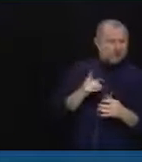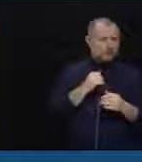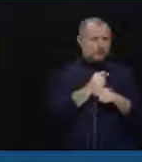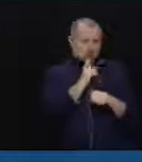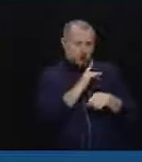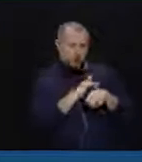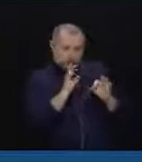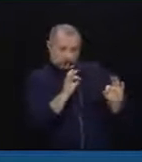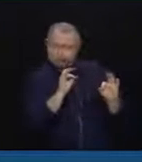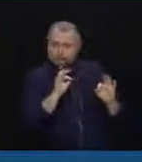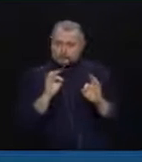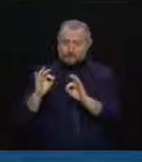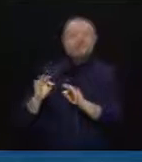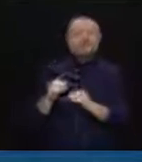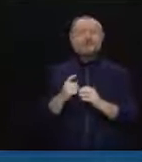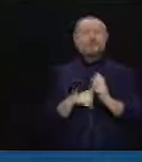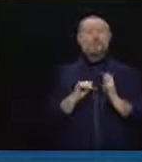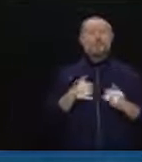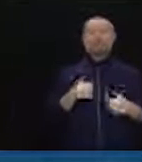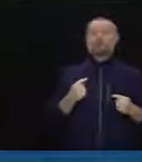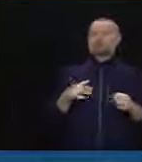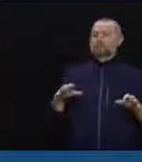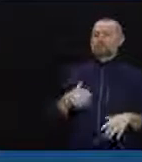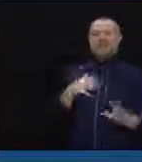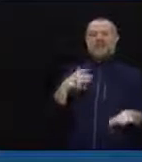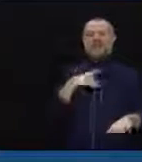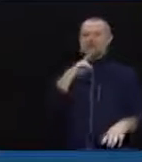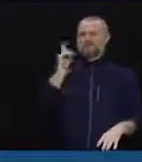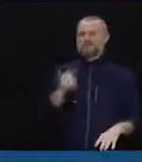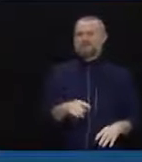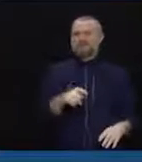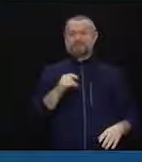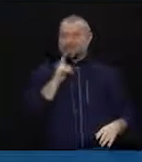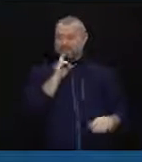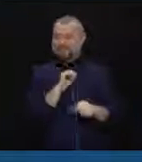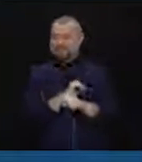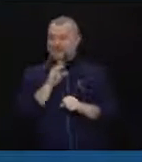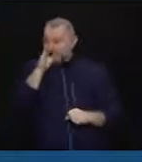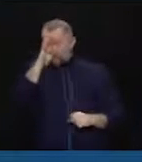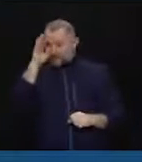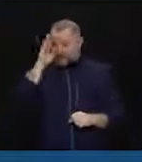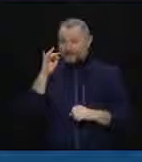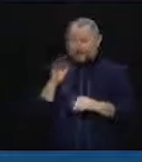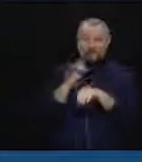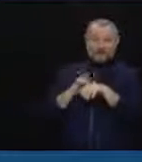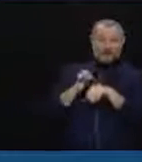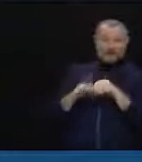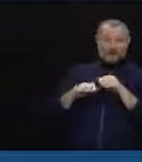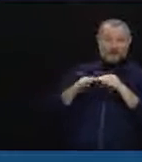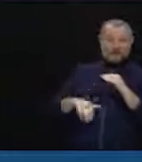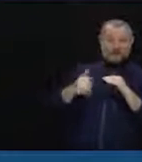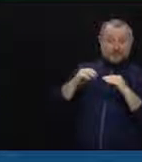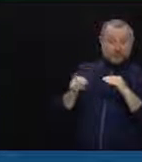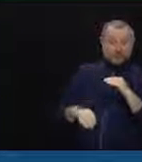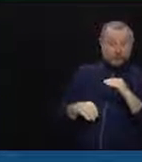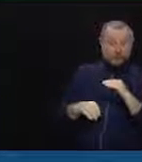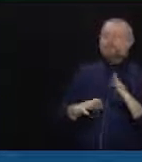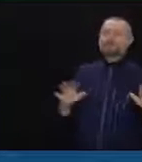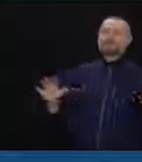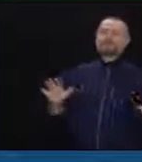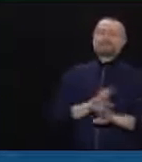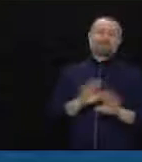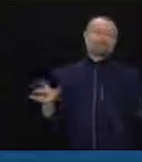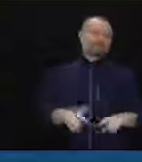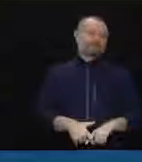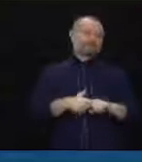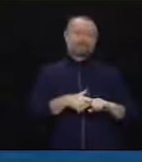that allowed hospitals, in any case where a capacity has gone below 10%, that they have surge and